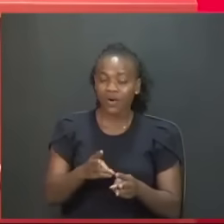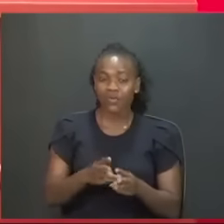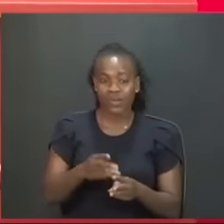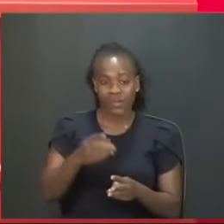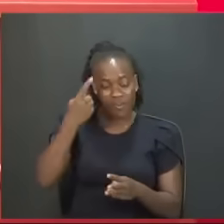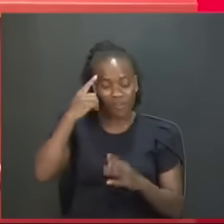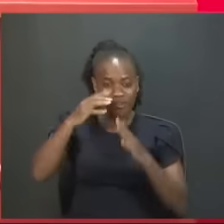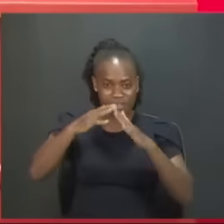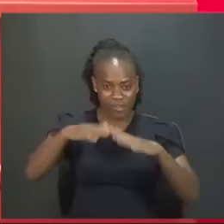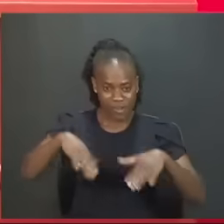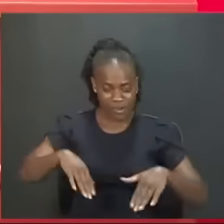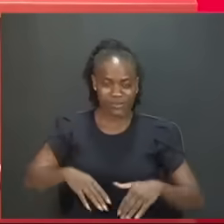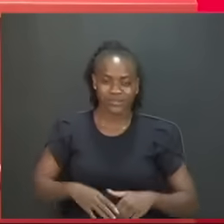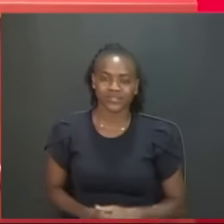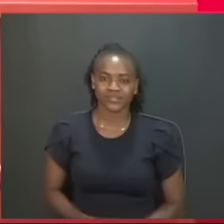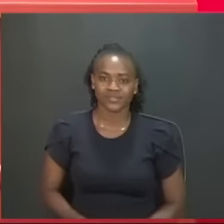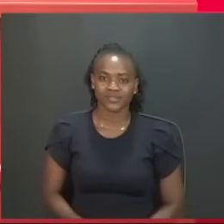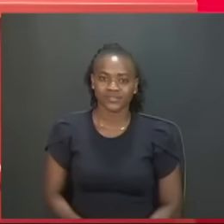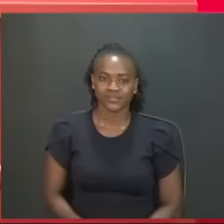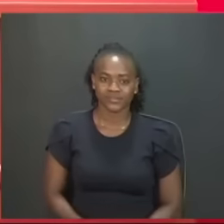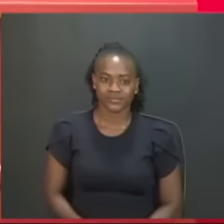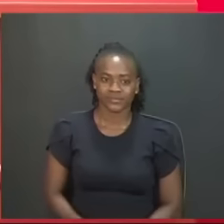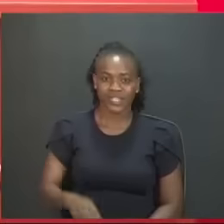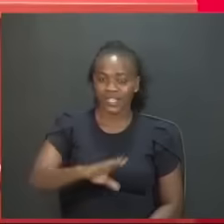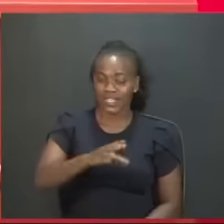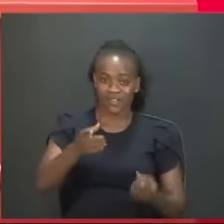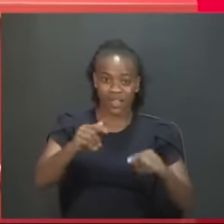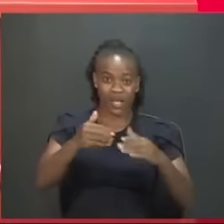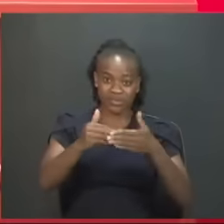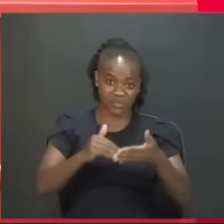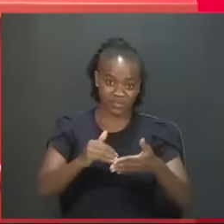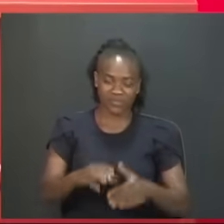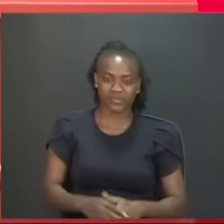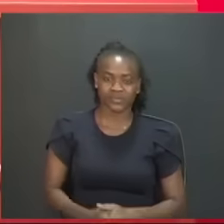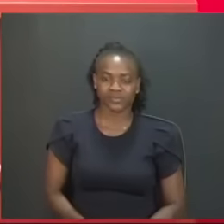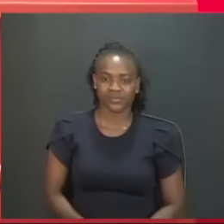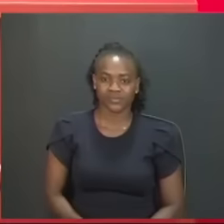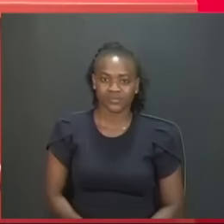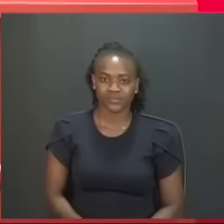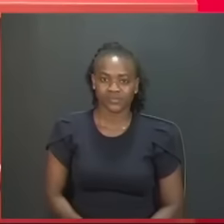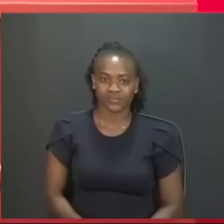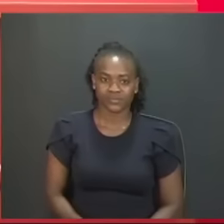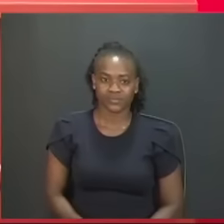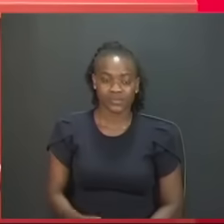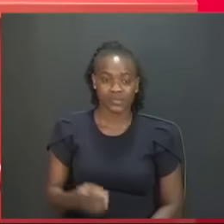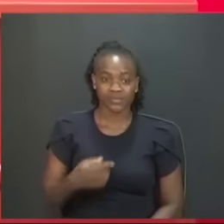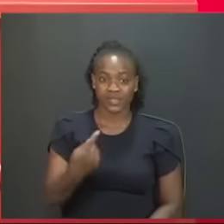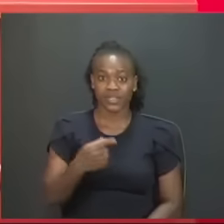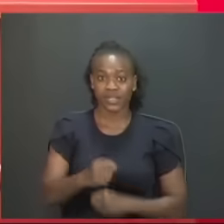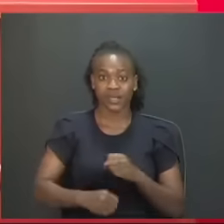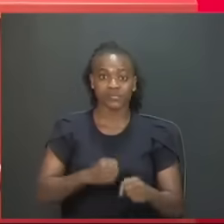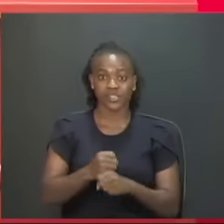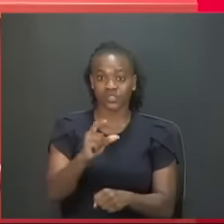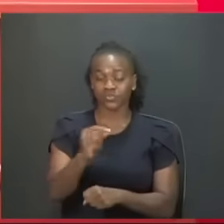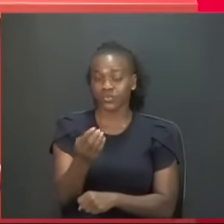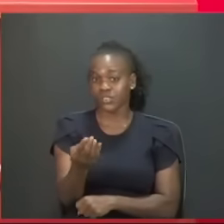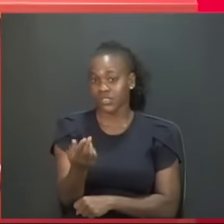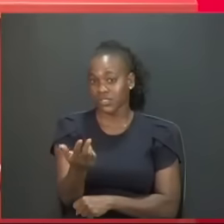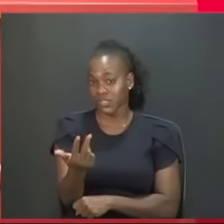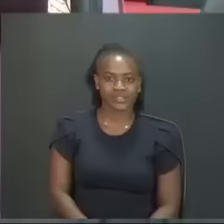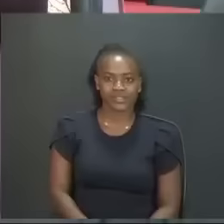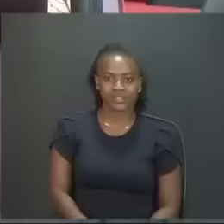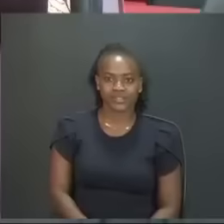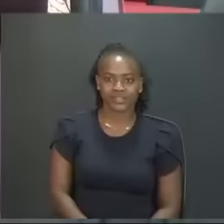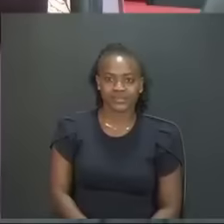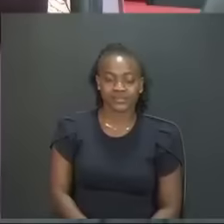house. It has never happened before. I came here in 2013 in